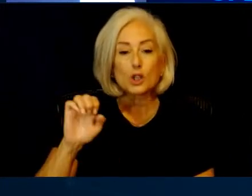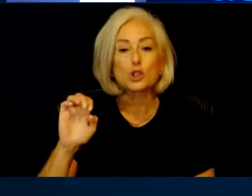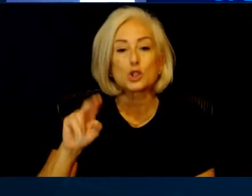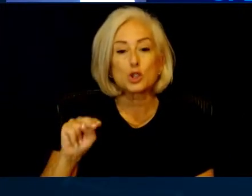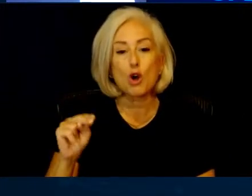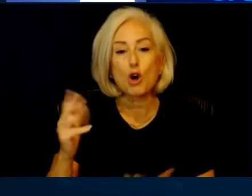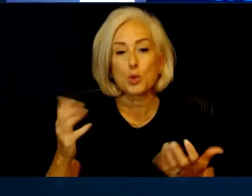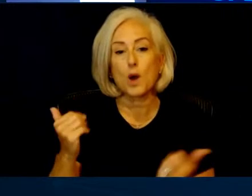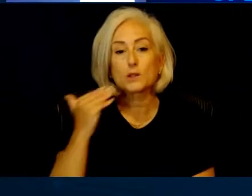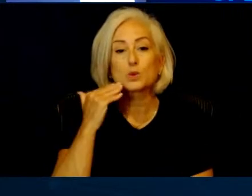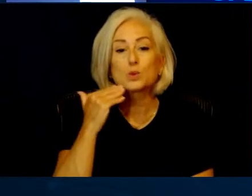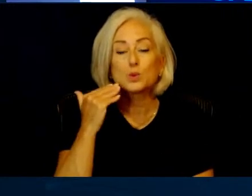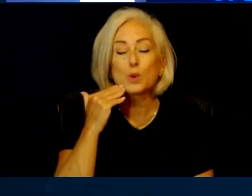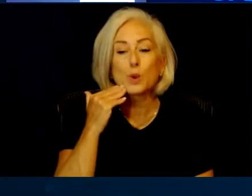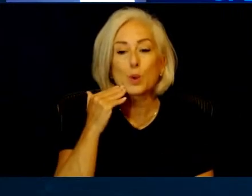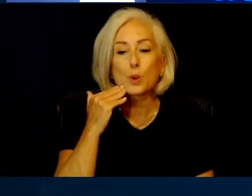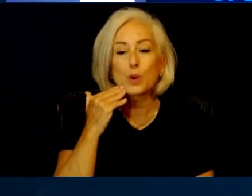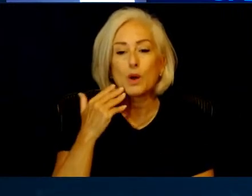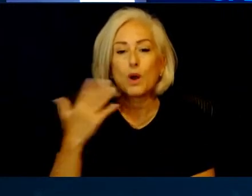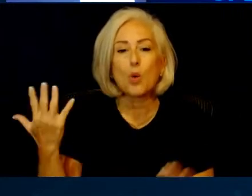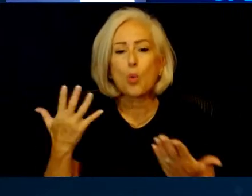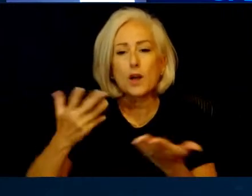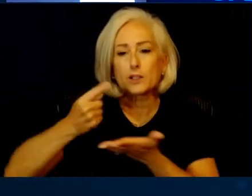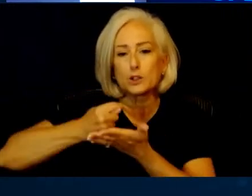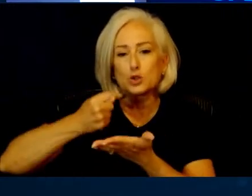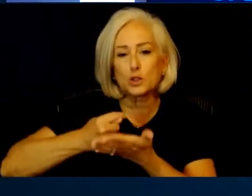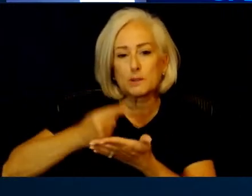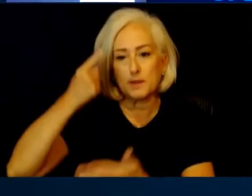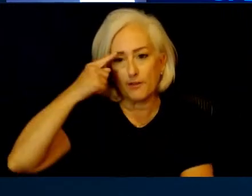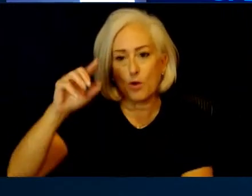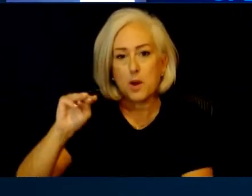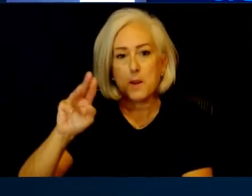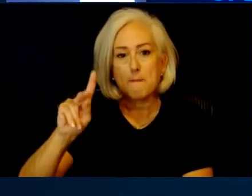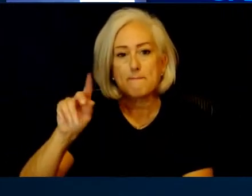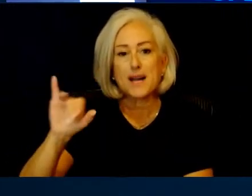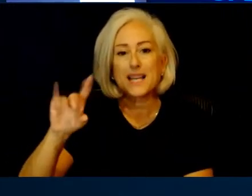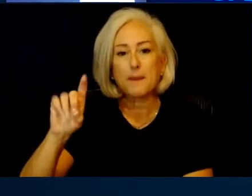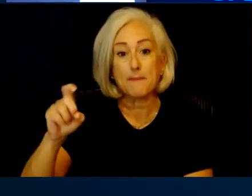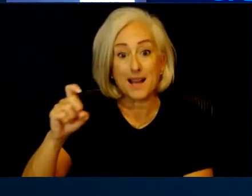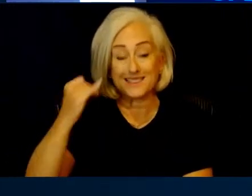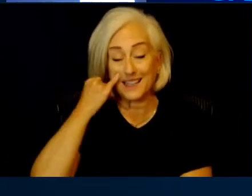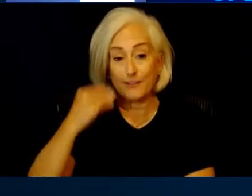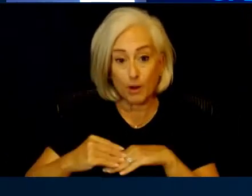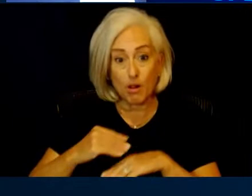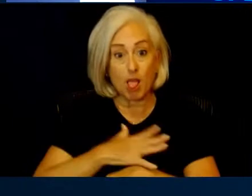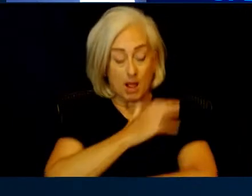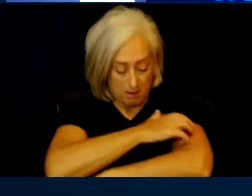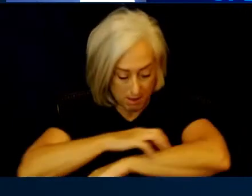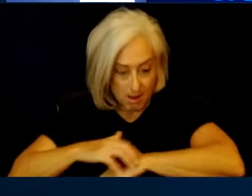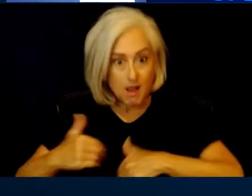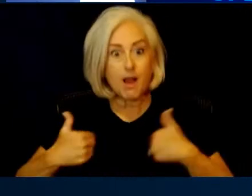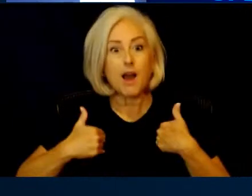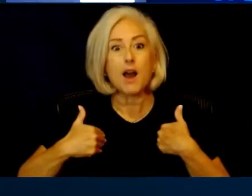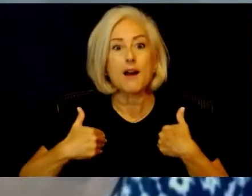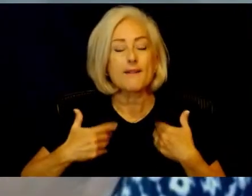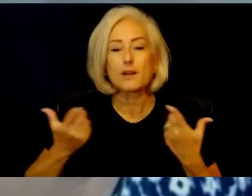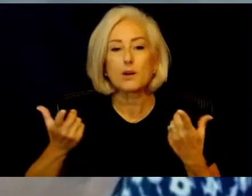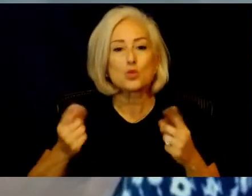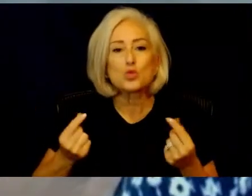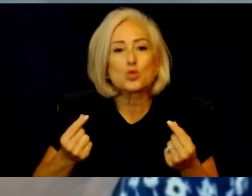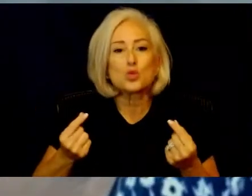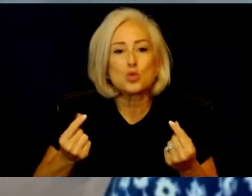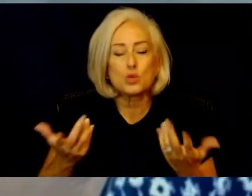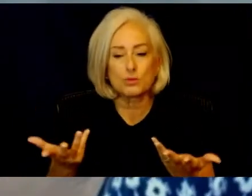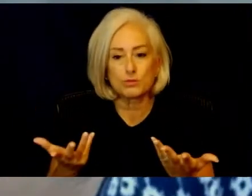like to know, what is the treatment for monkeypox? If you catch it, what happens to you? What do you go through? This is